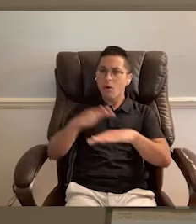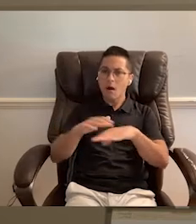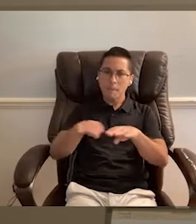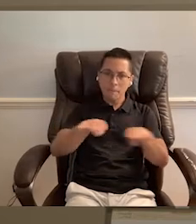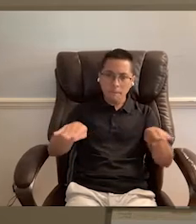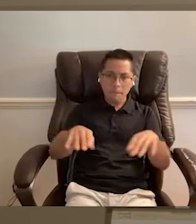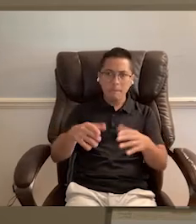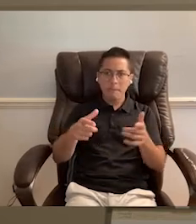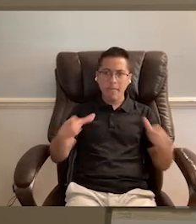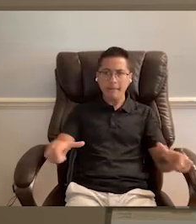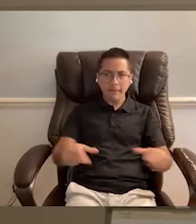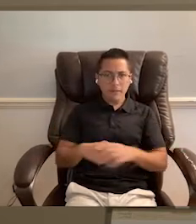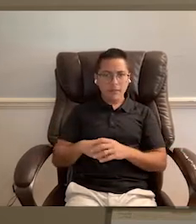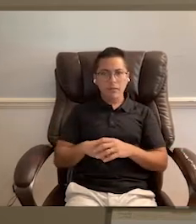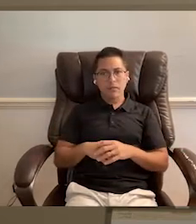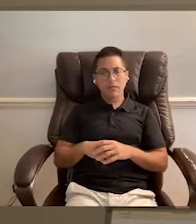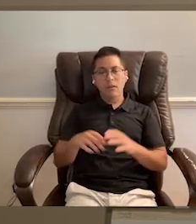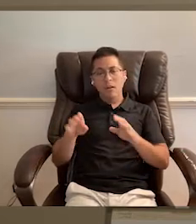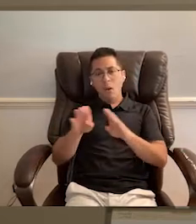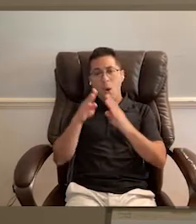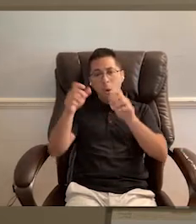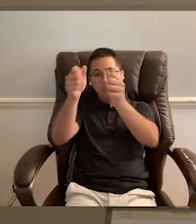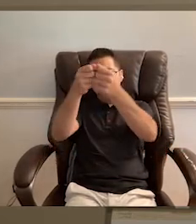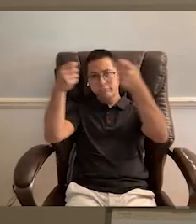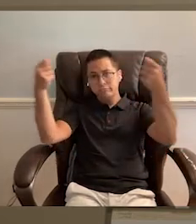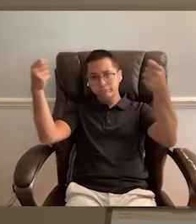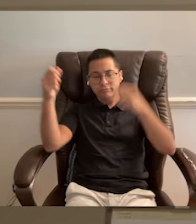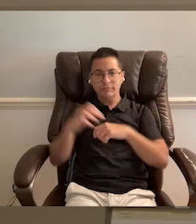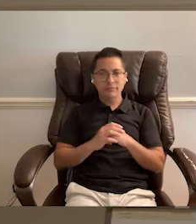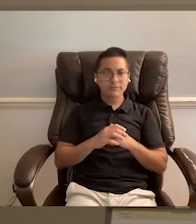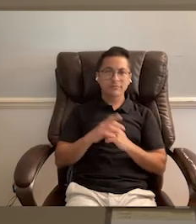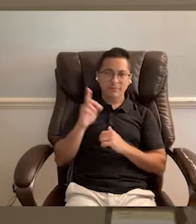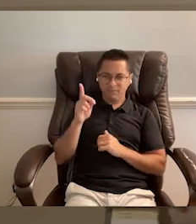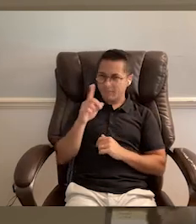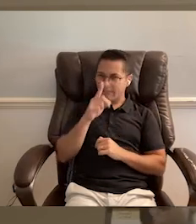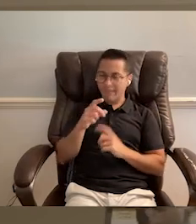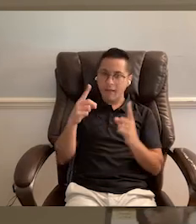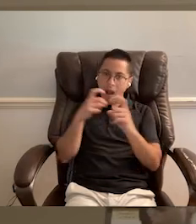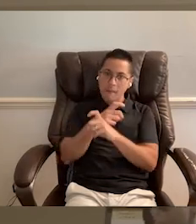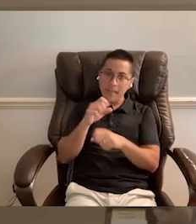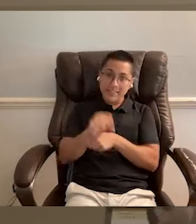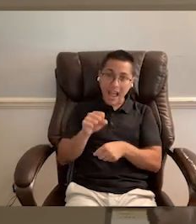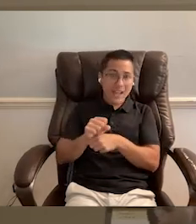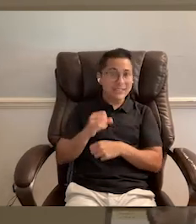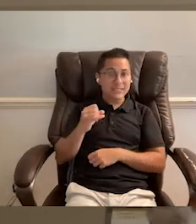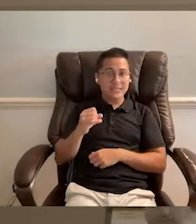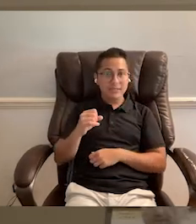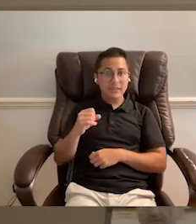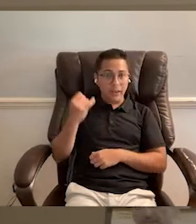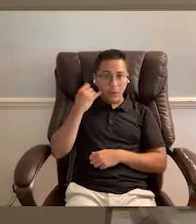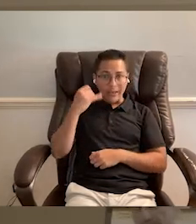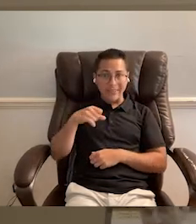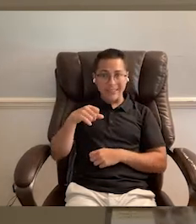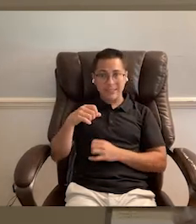game where the robot can recognize all these chips and can play that game with the children or anybody else. And we have 4